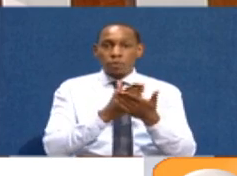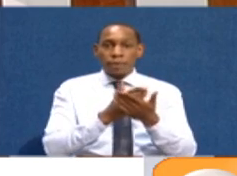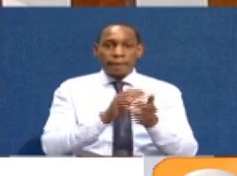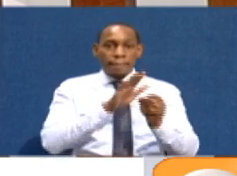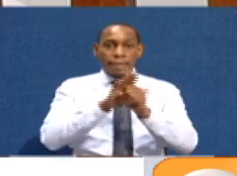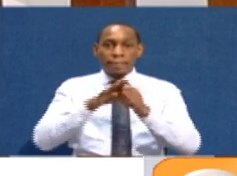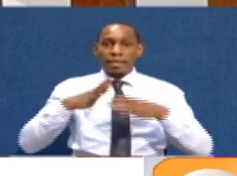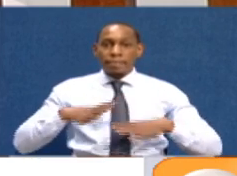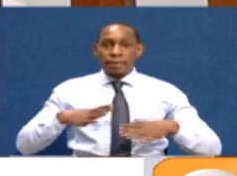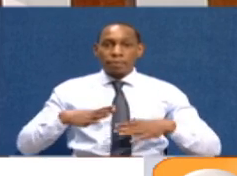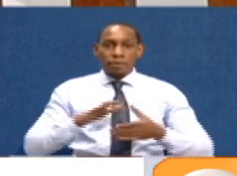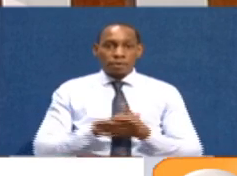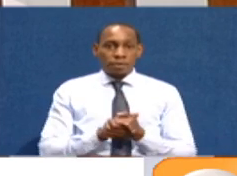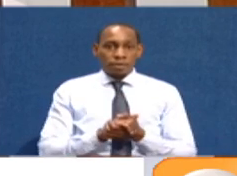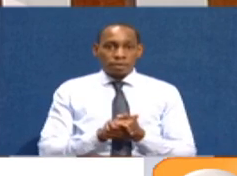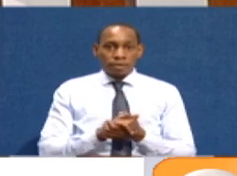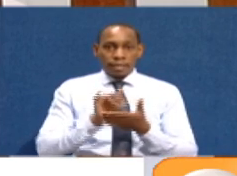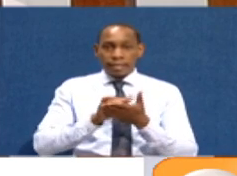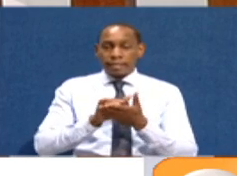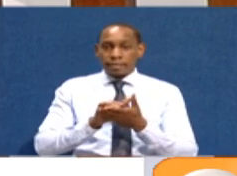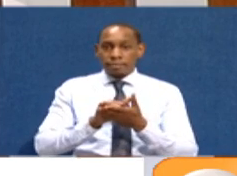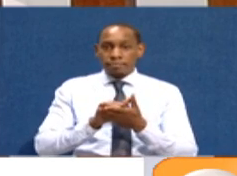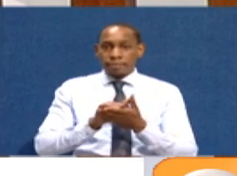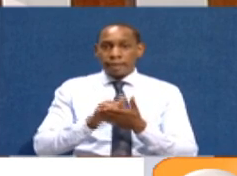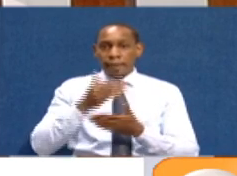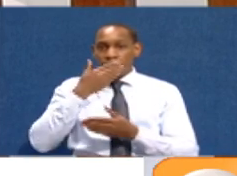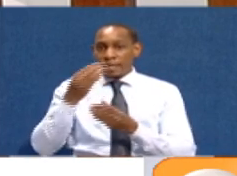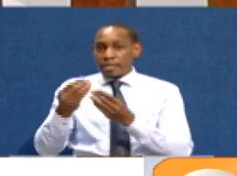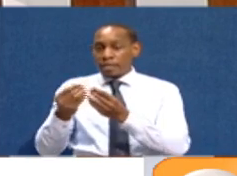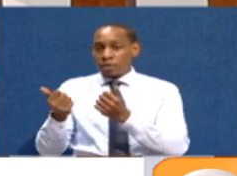most people would say, why don't you just, you know, take the easy way out, you